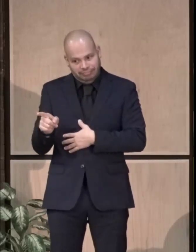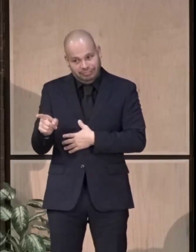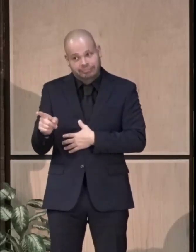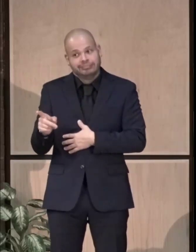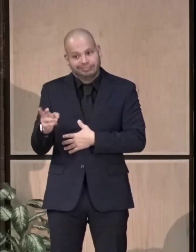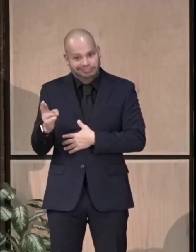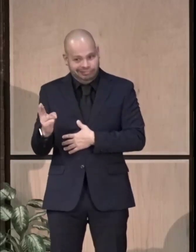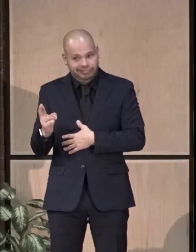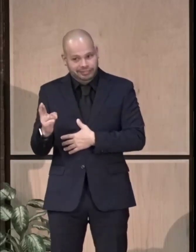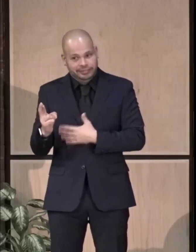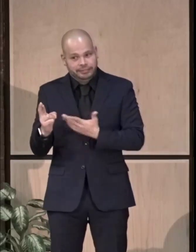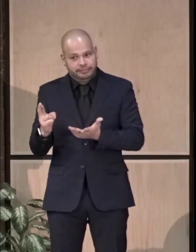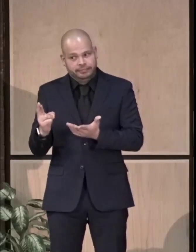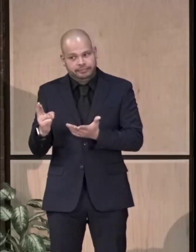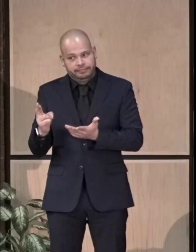and he was filling me in